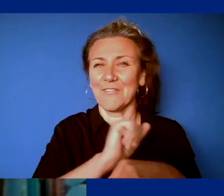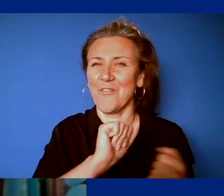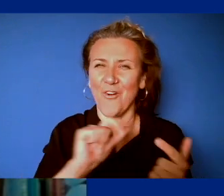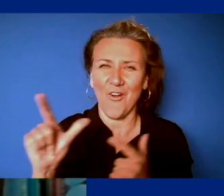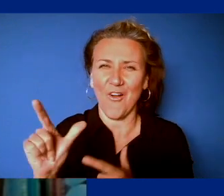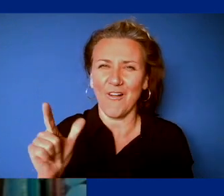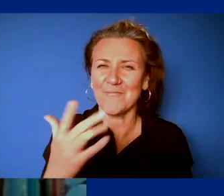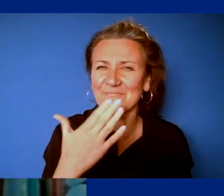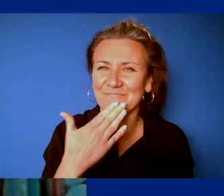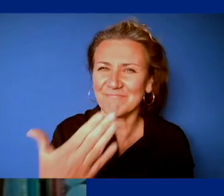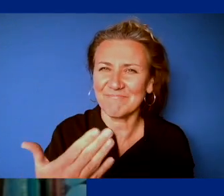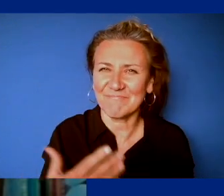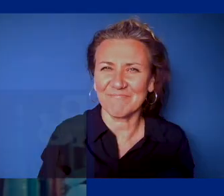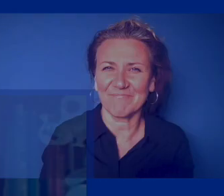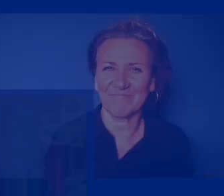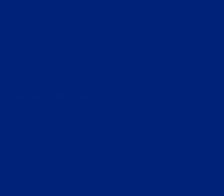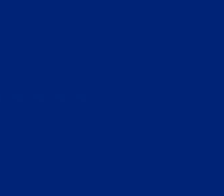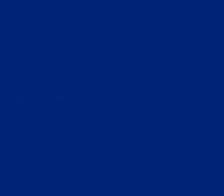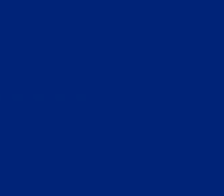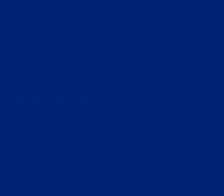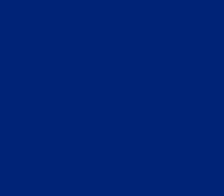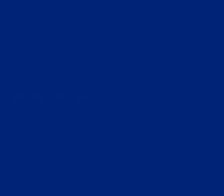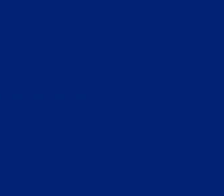all. Thank you.